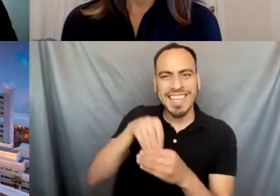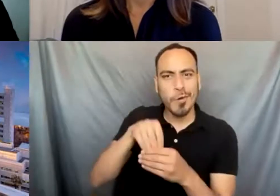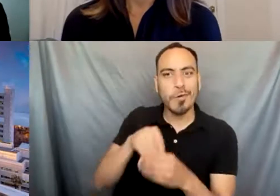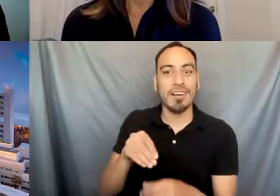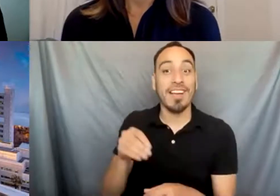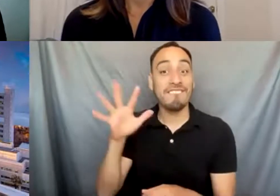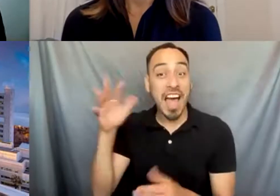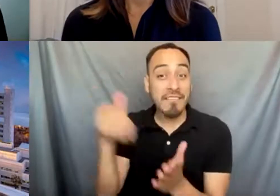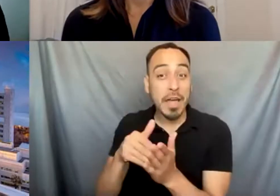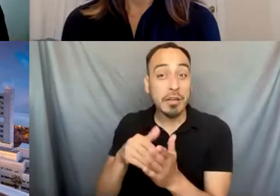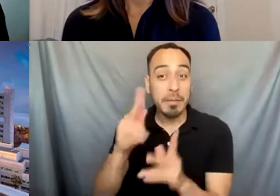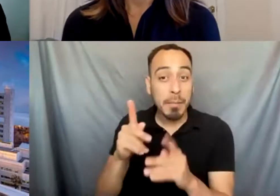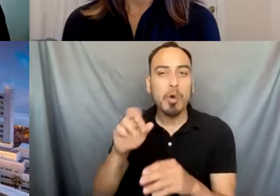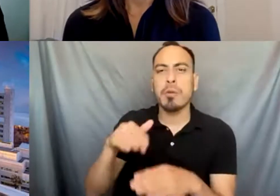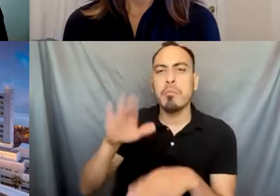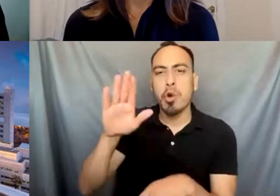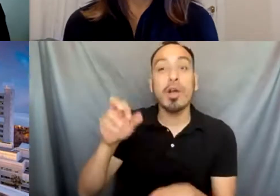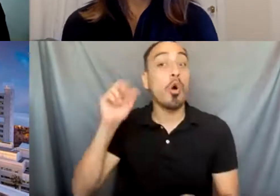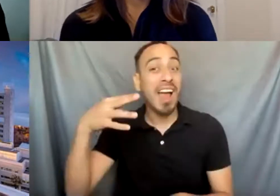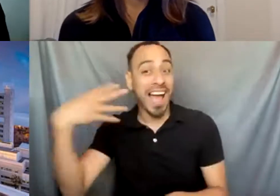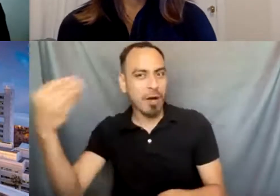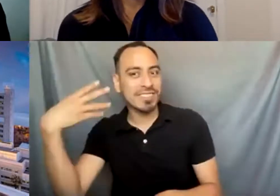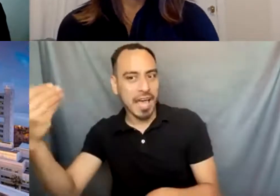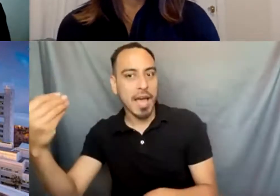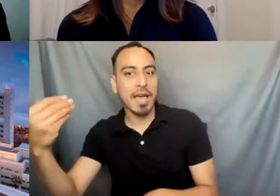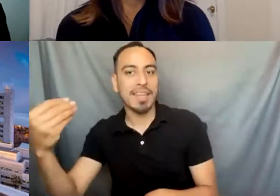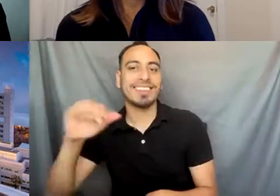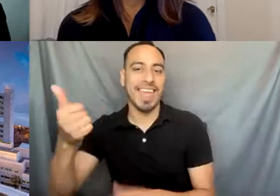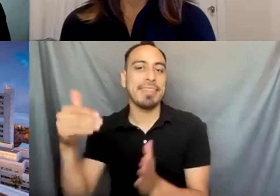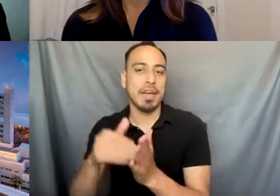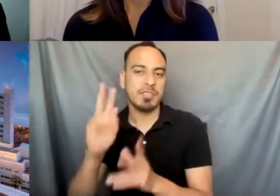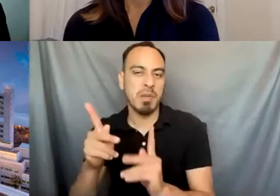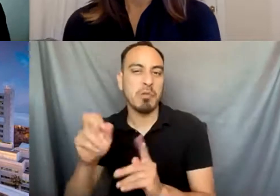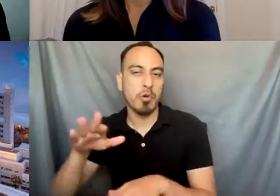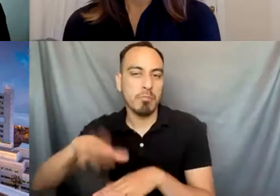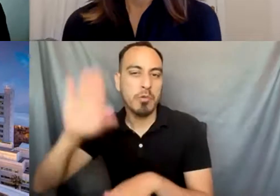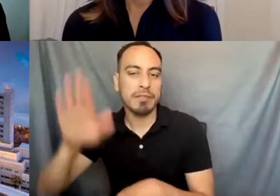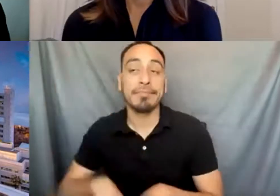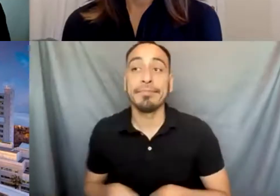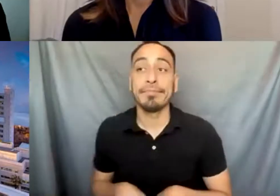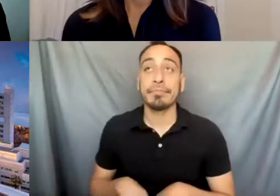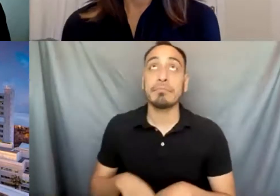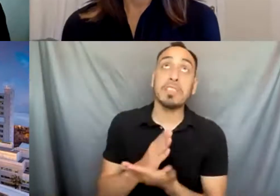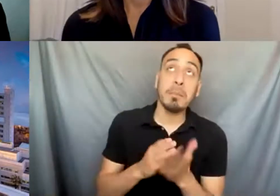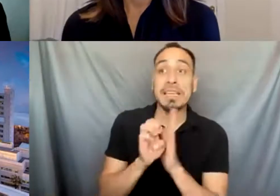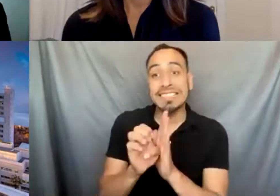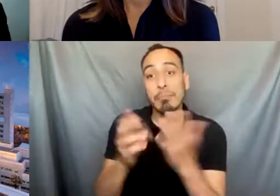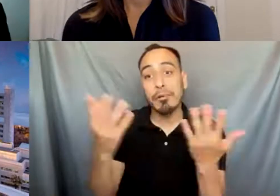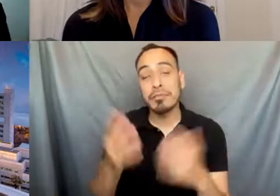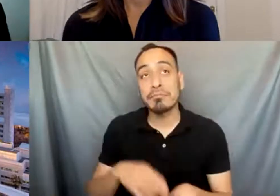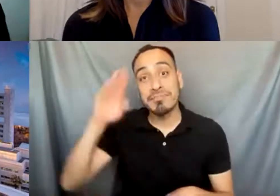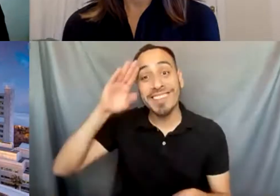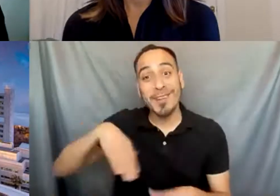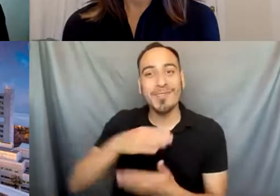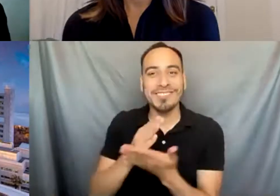an outdoor event of 10,000 people or greater. So I think some examples of that, I know some of the cities are